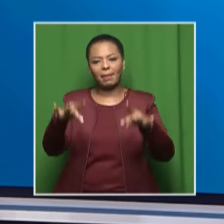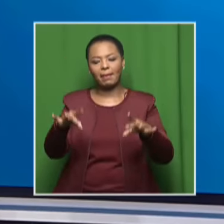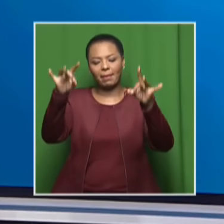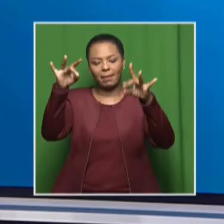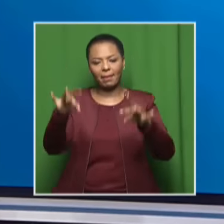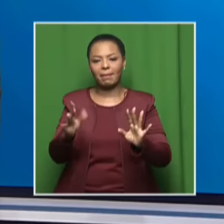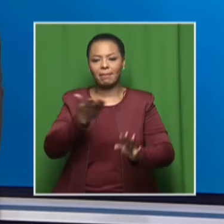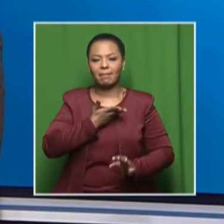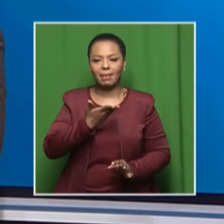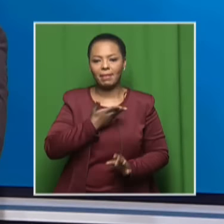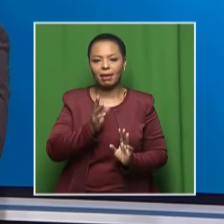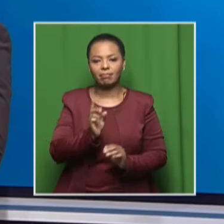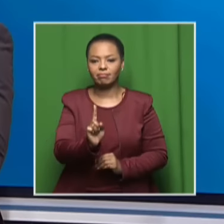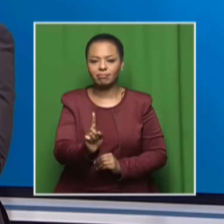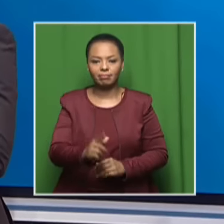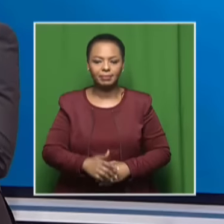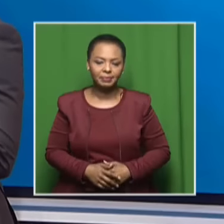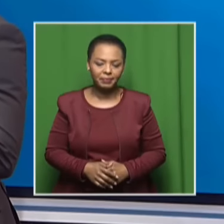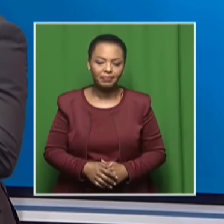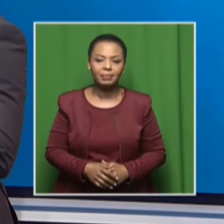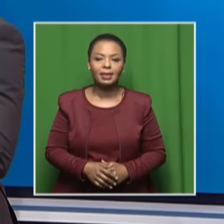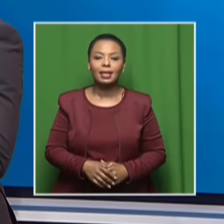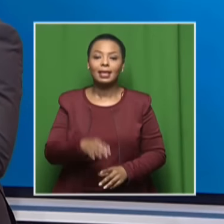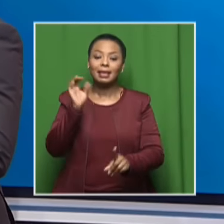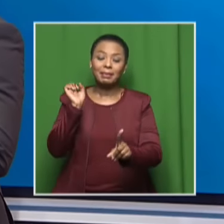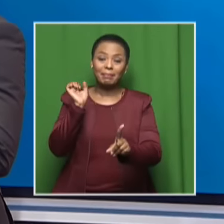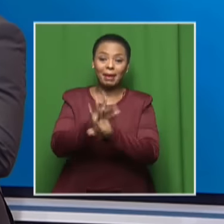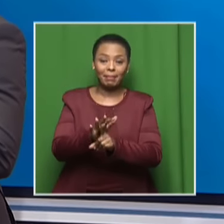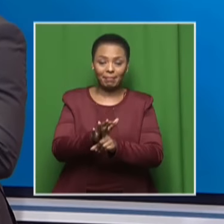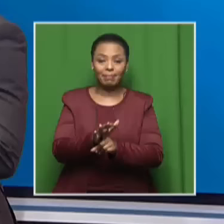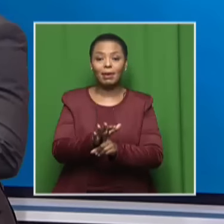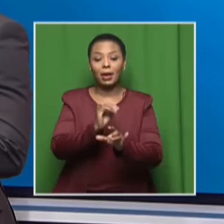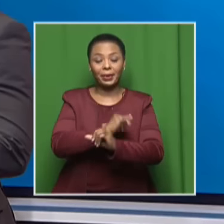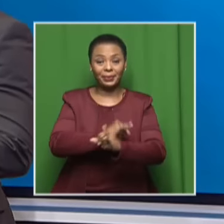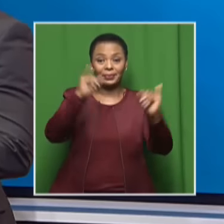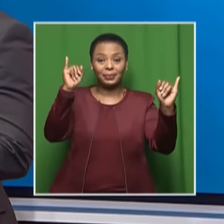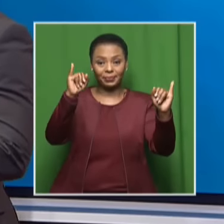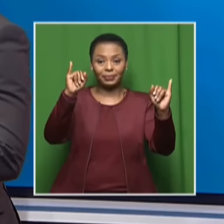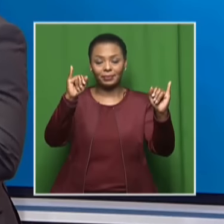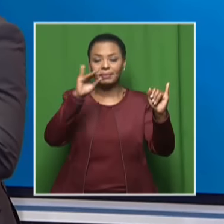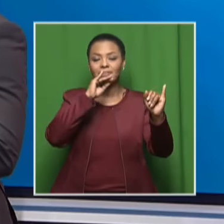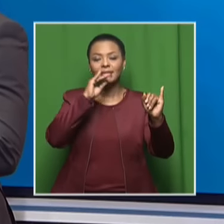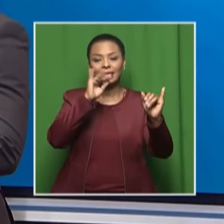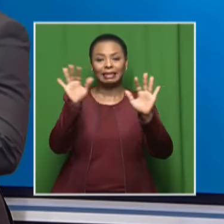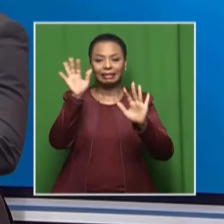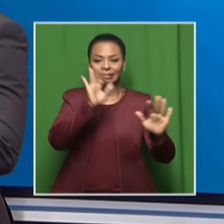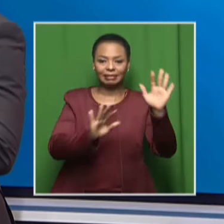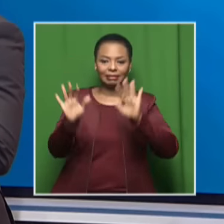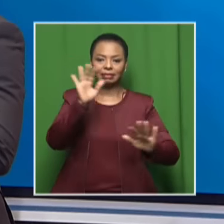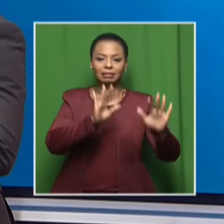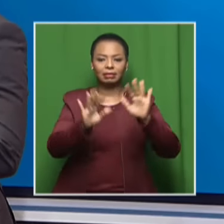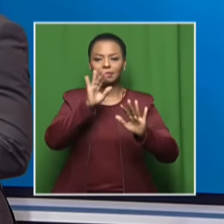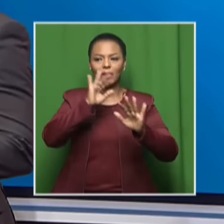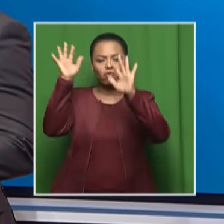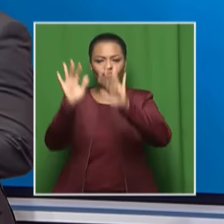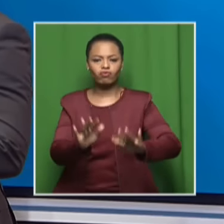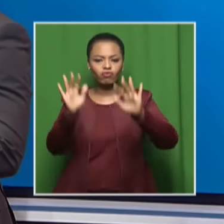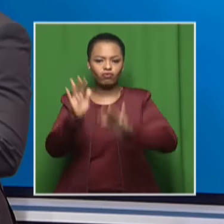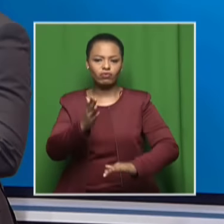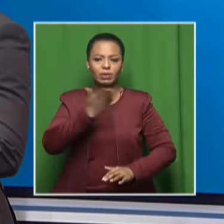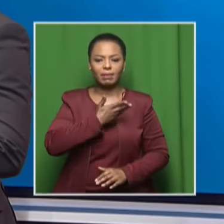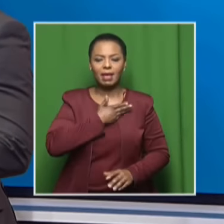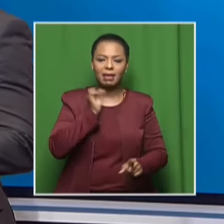this actually means that when the impact is significant or severe, it means that there will be disruptions in the normal services like